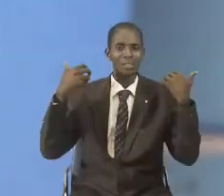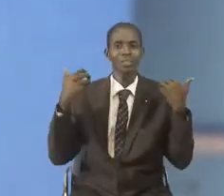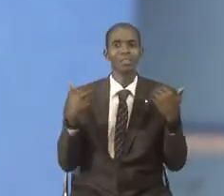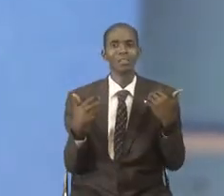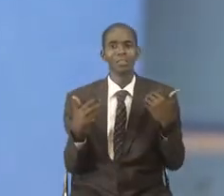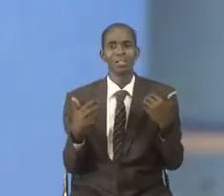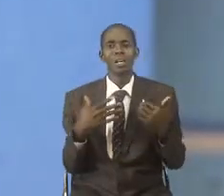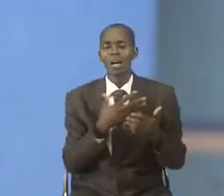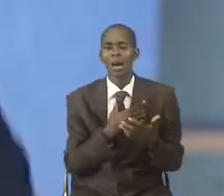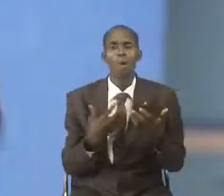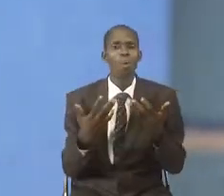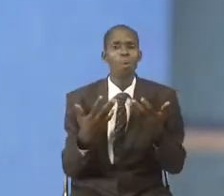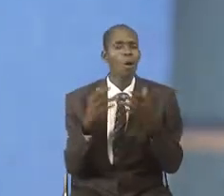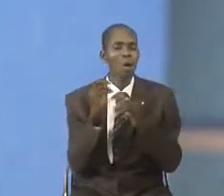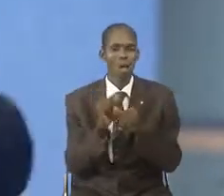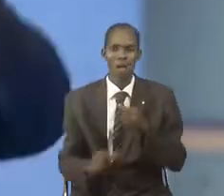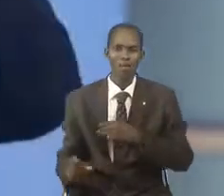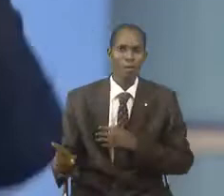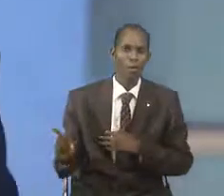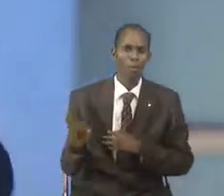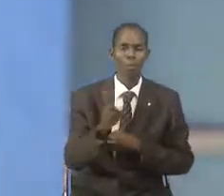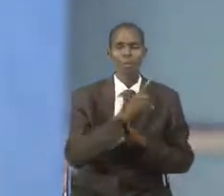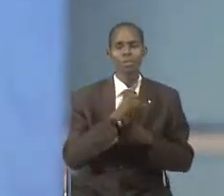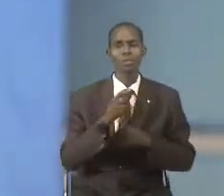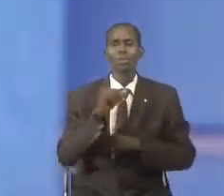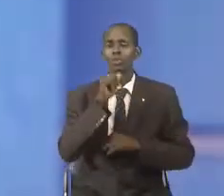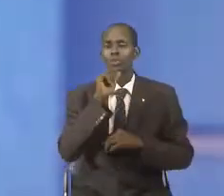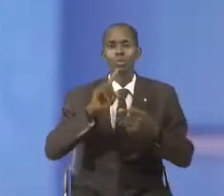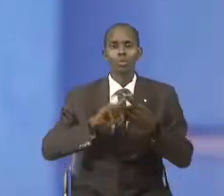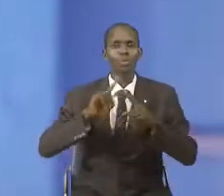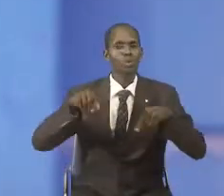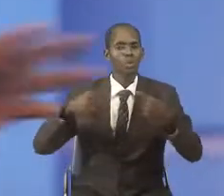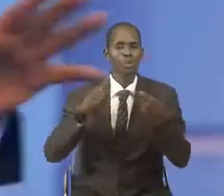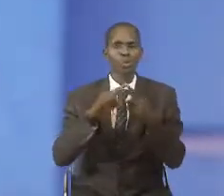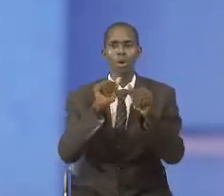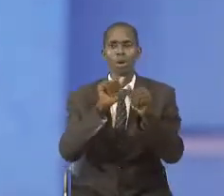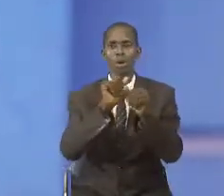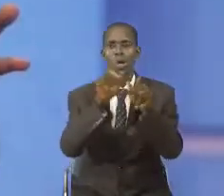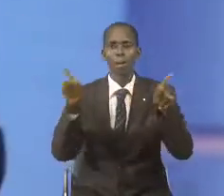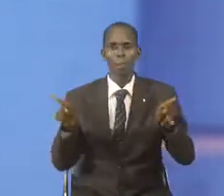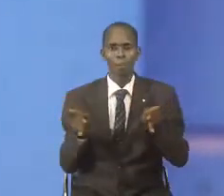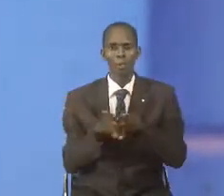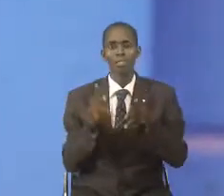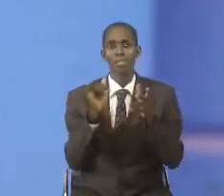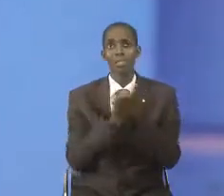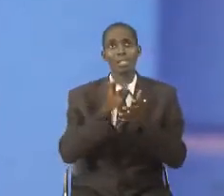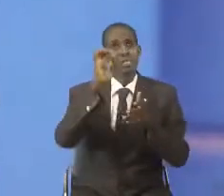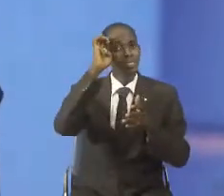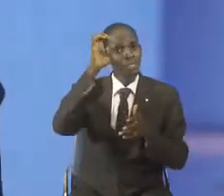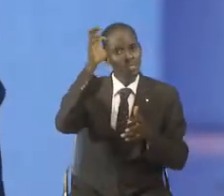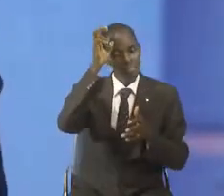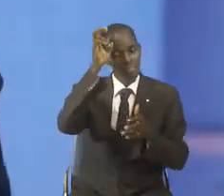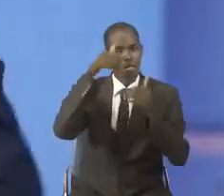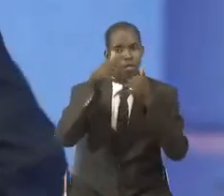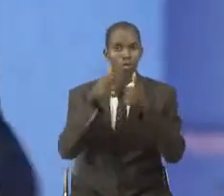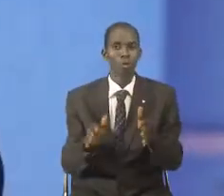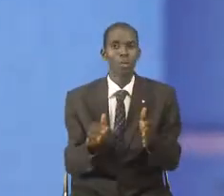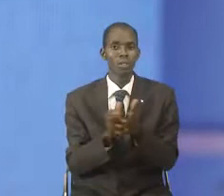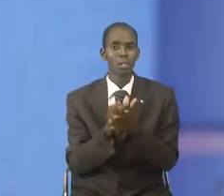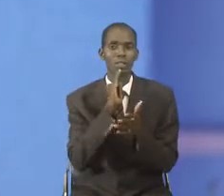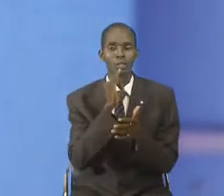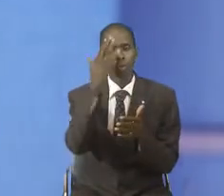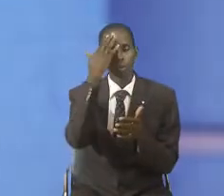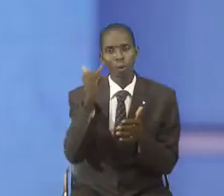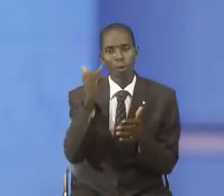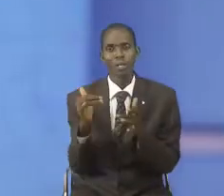out of heaven. And he wants everyone, every human being, not to get to the place that